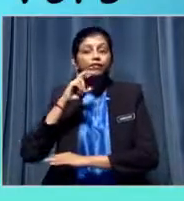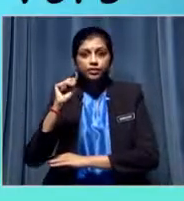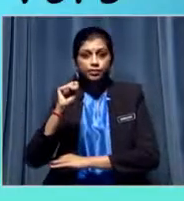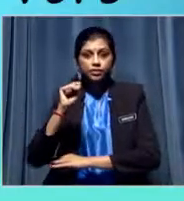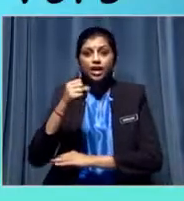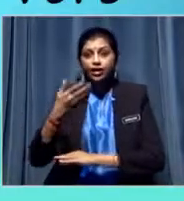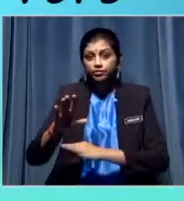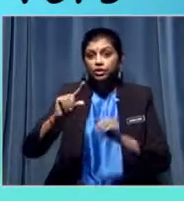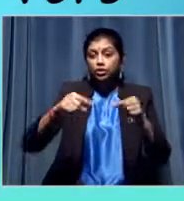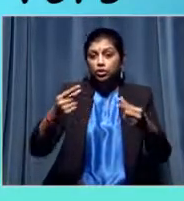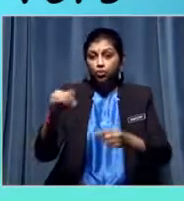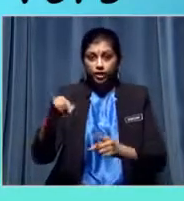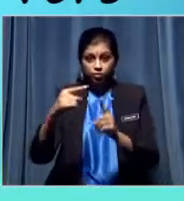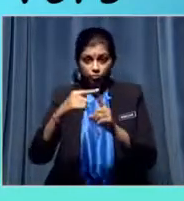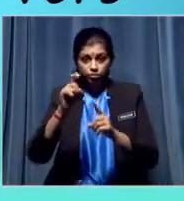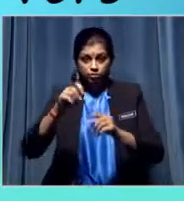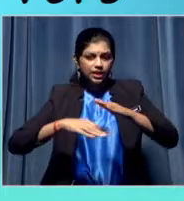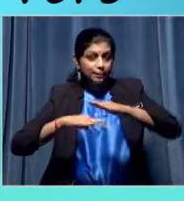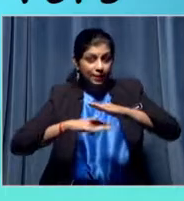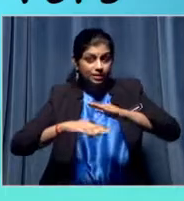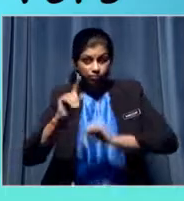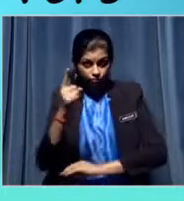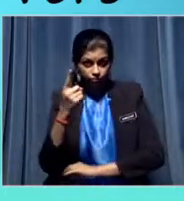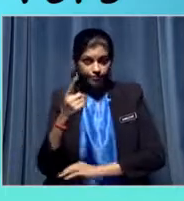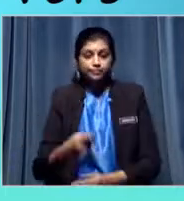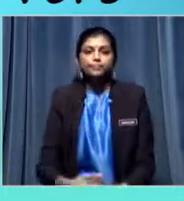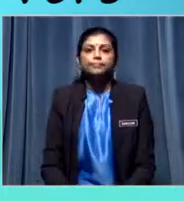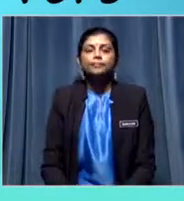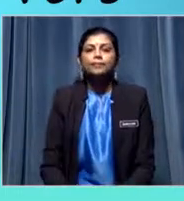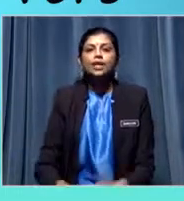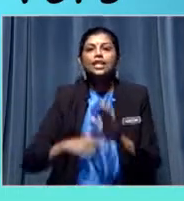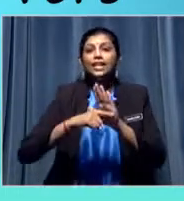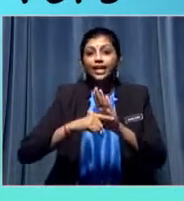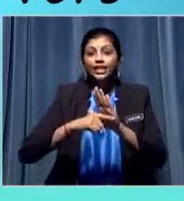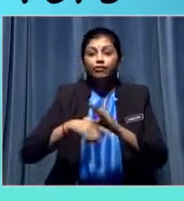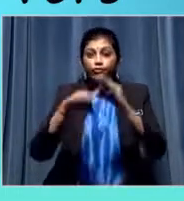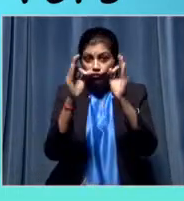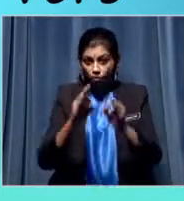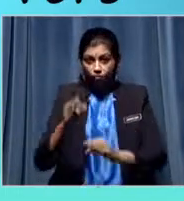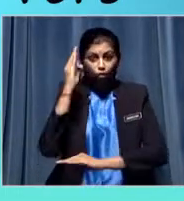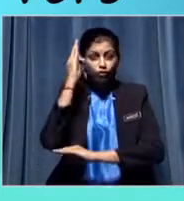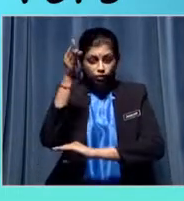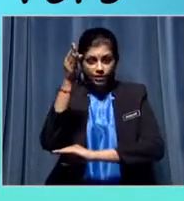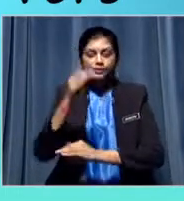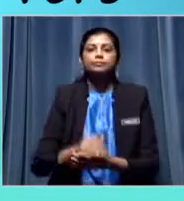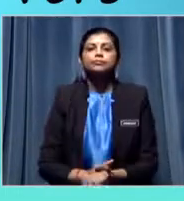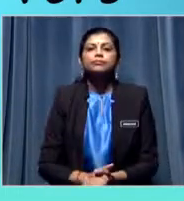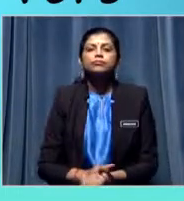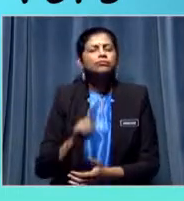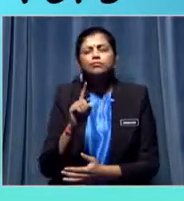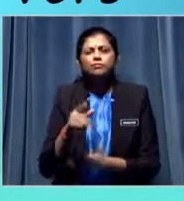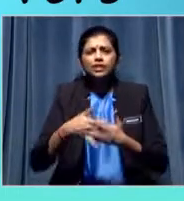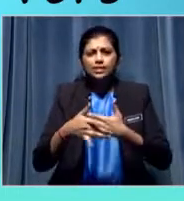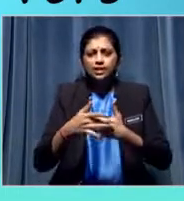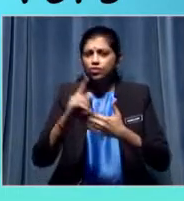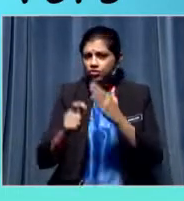form. For the negative form of future tense with be going to, you just need to add not